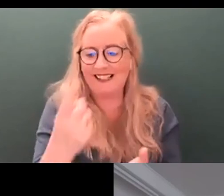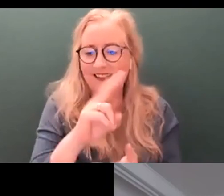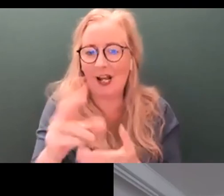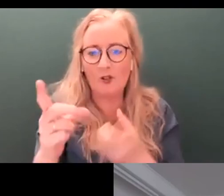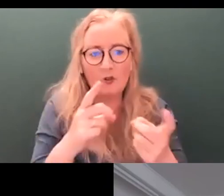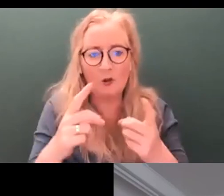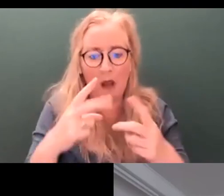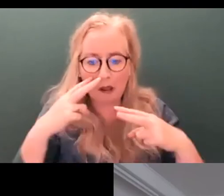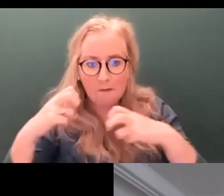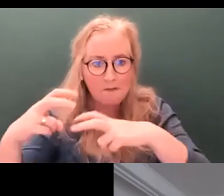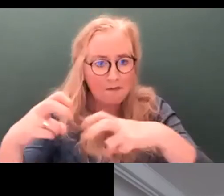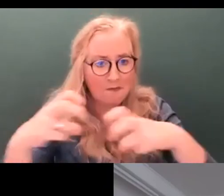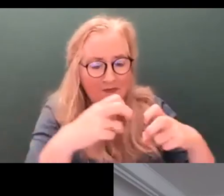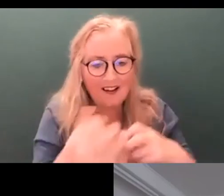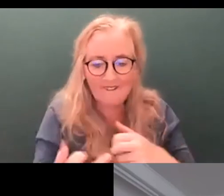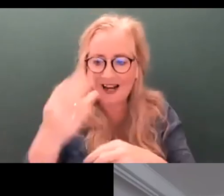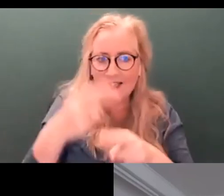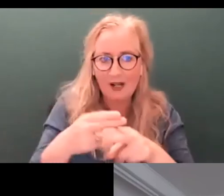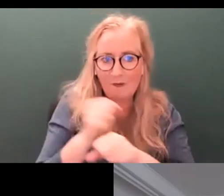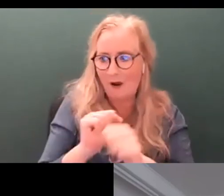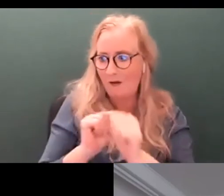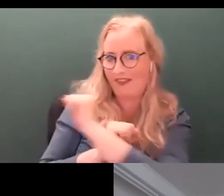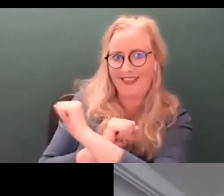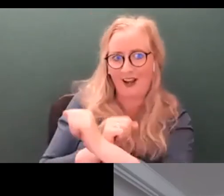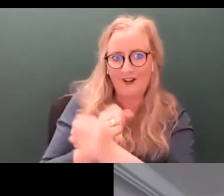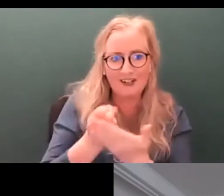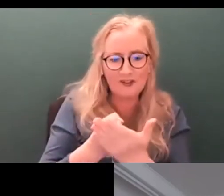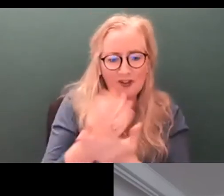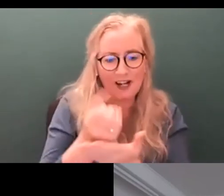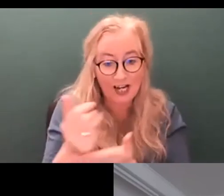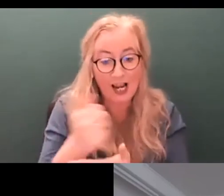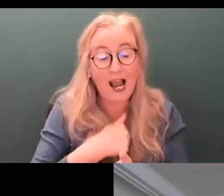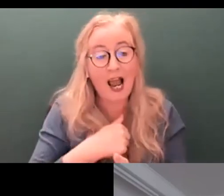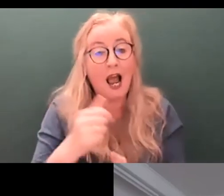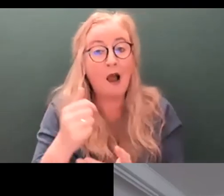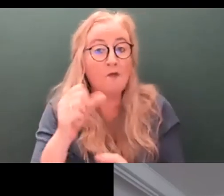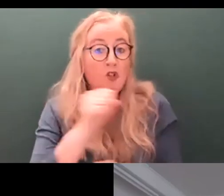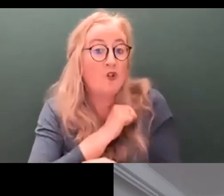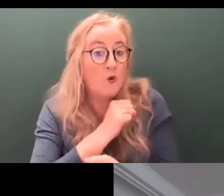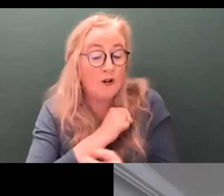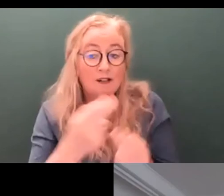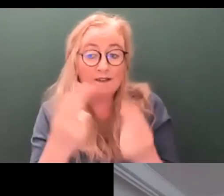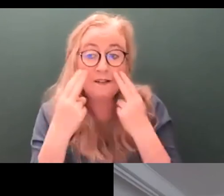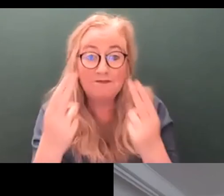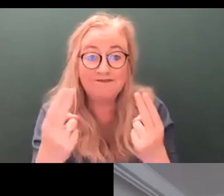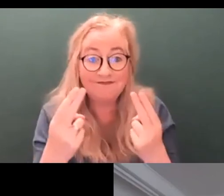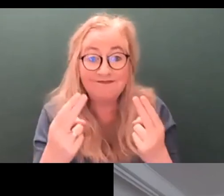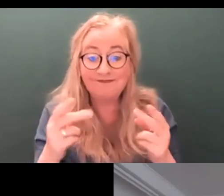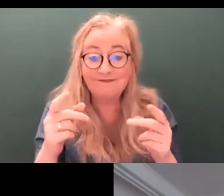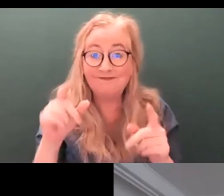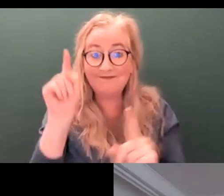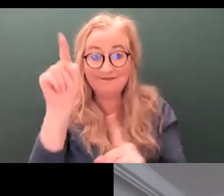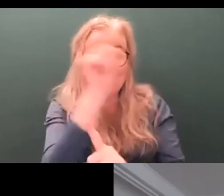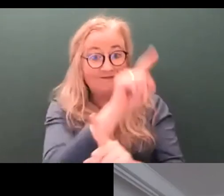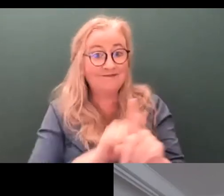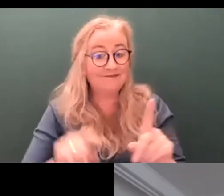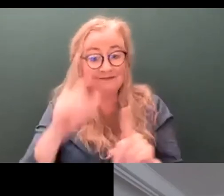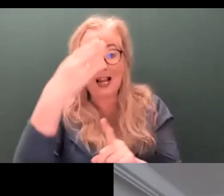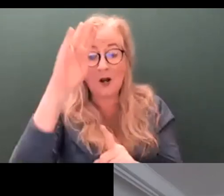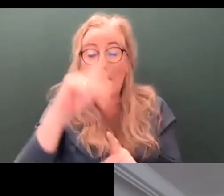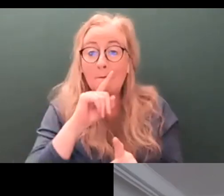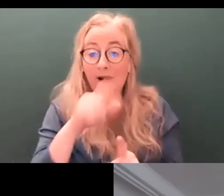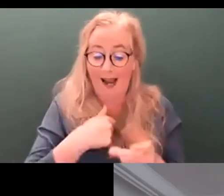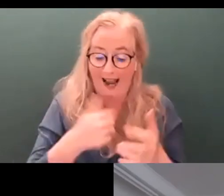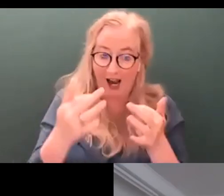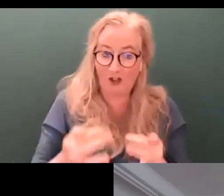around and found out more about that story. I'm sure it was a relatively common thing around places in Ireland, but I actually don't know.